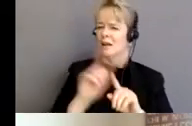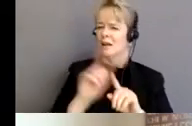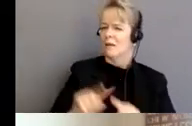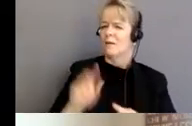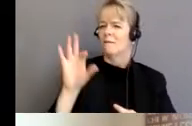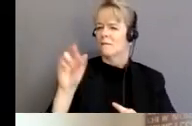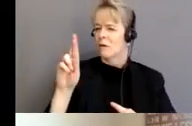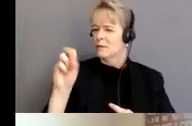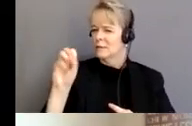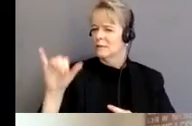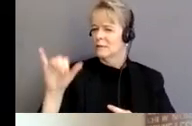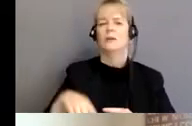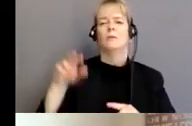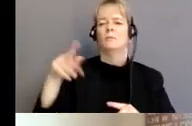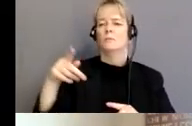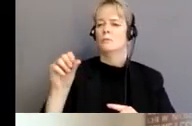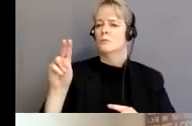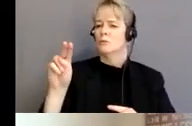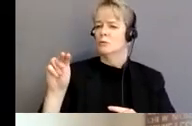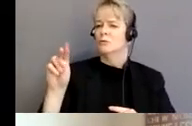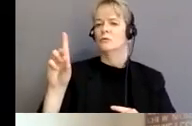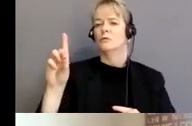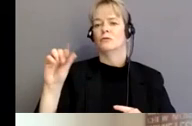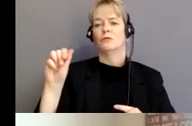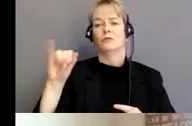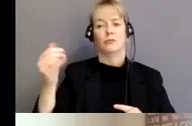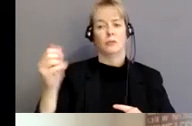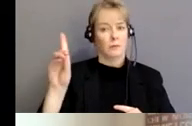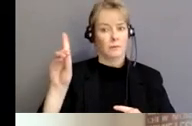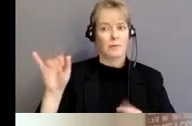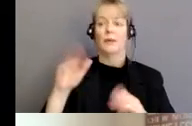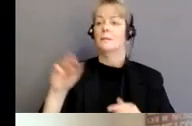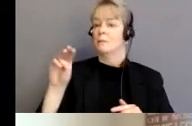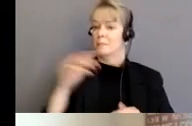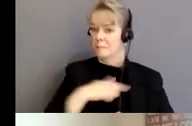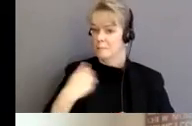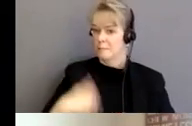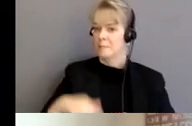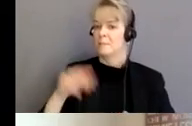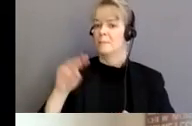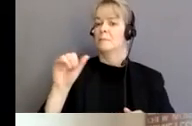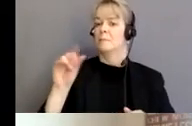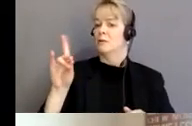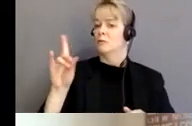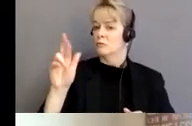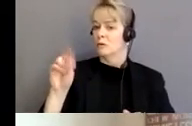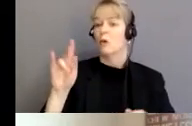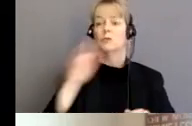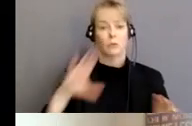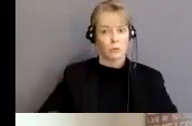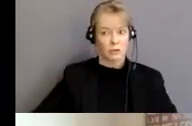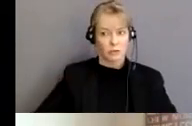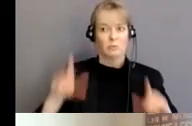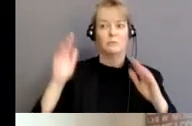and Mandarin, I believe, are the, and I think there's one that's also in Russian. So if you check out our website under